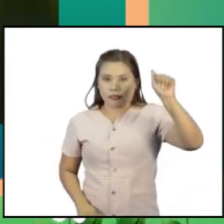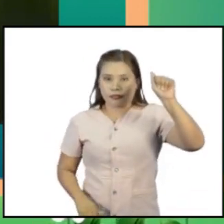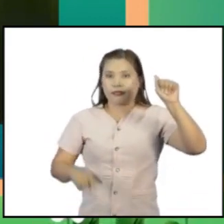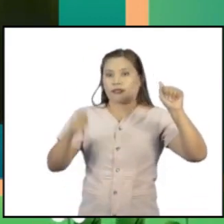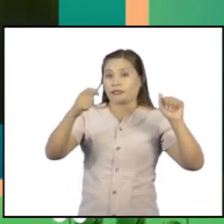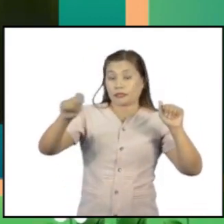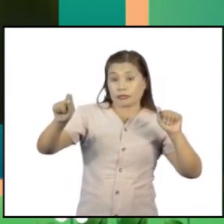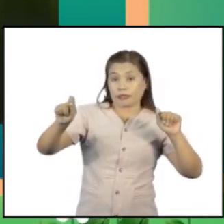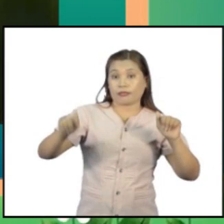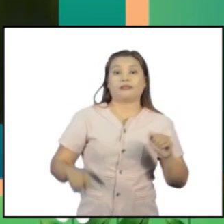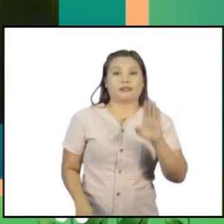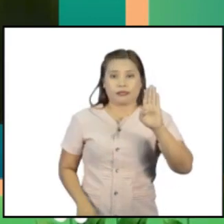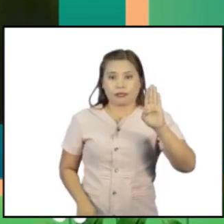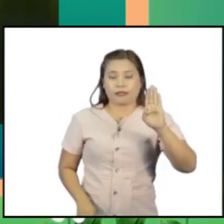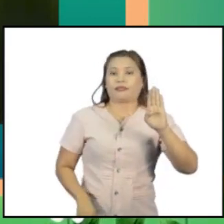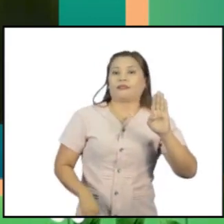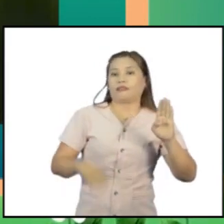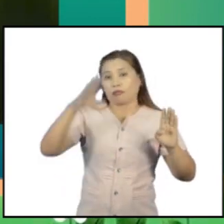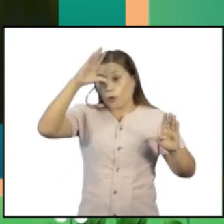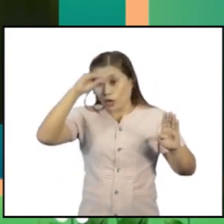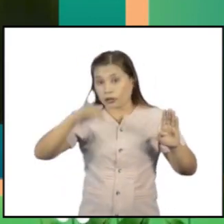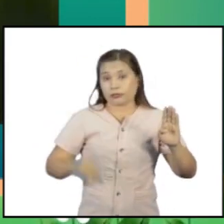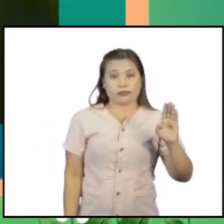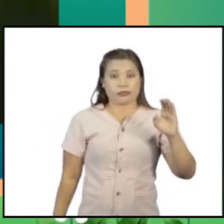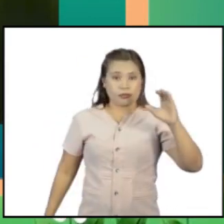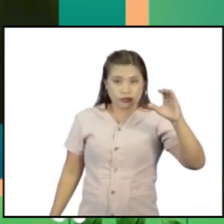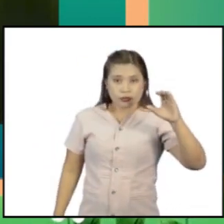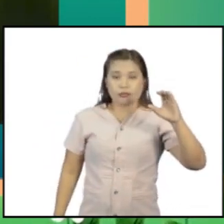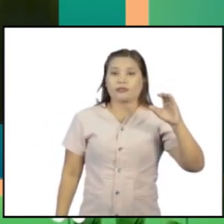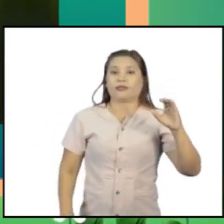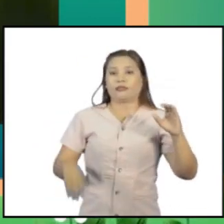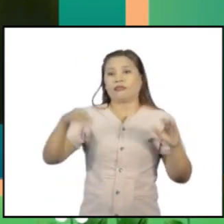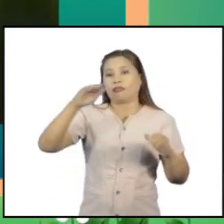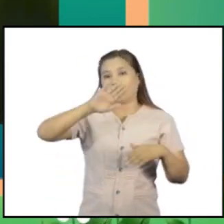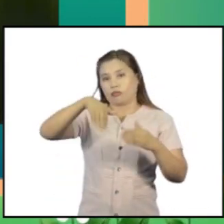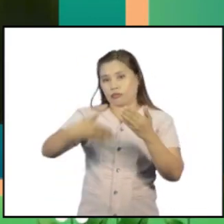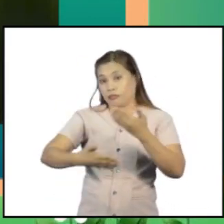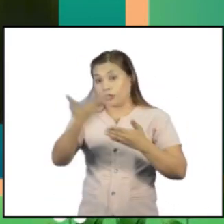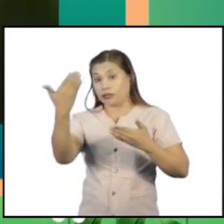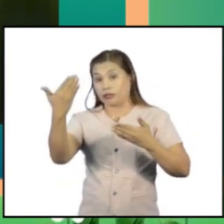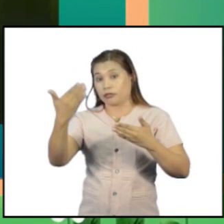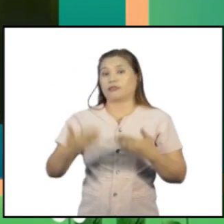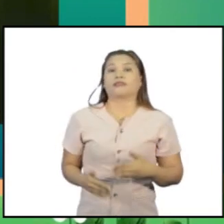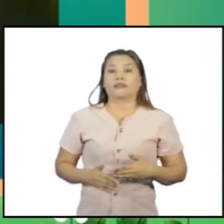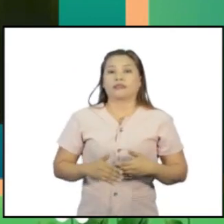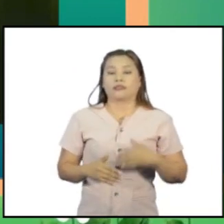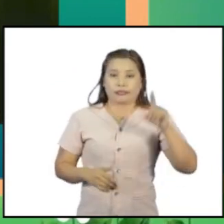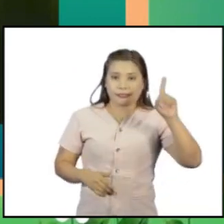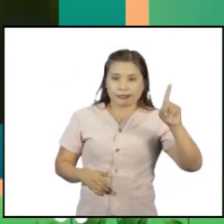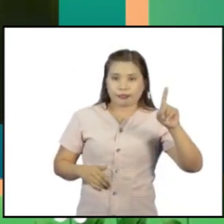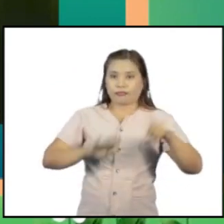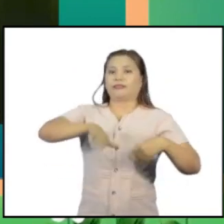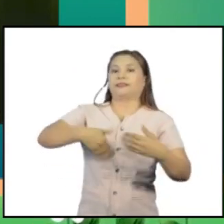The. B. Boy. C. Almost.